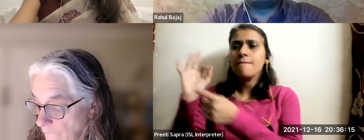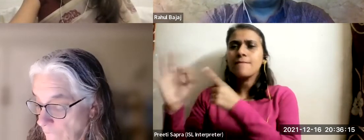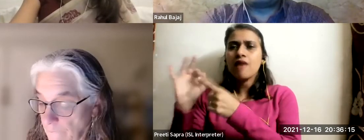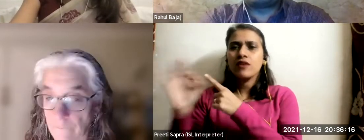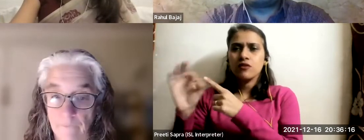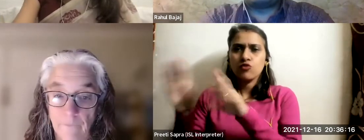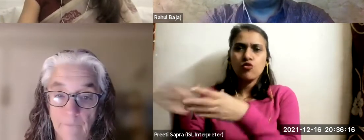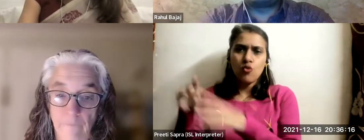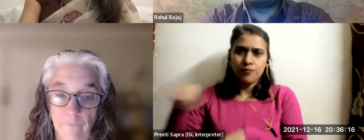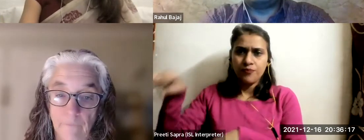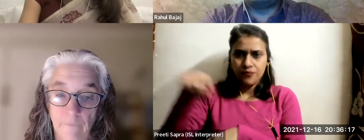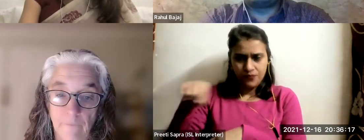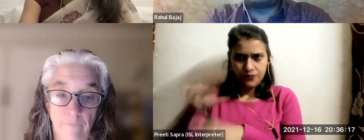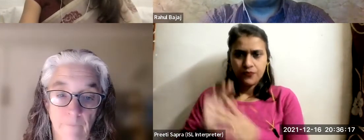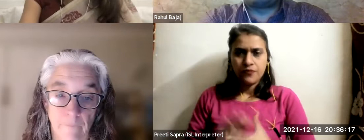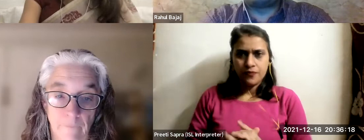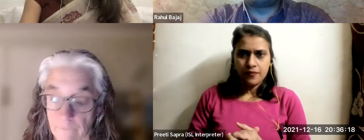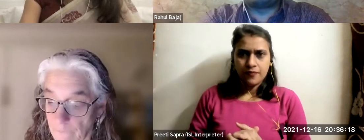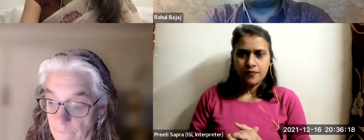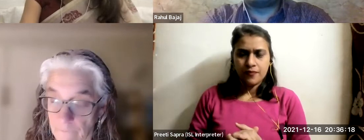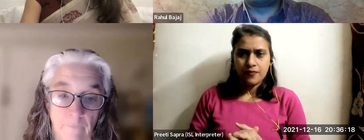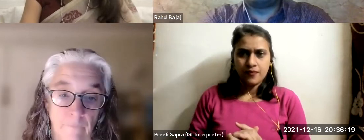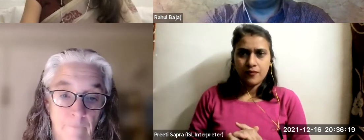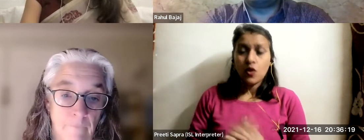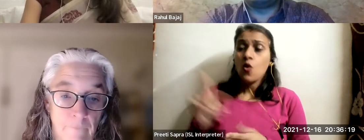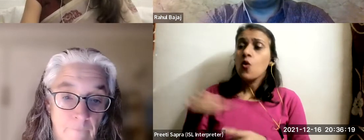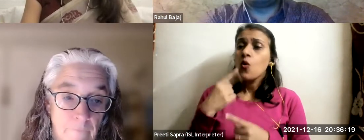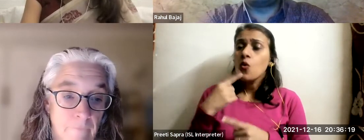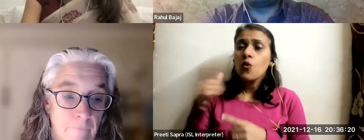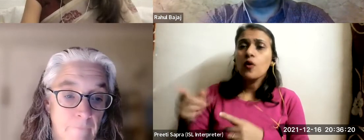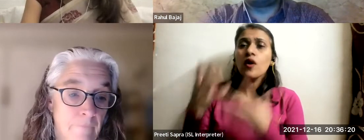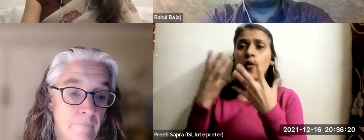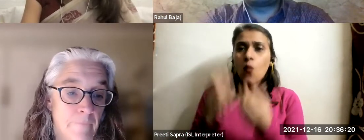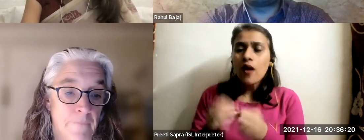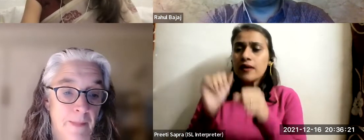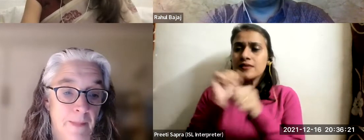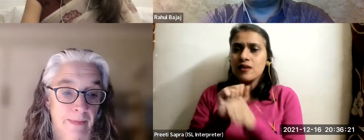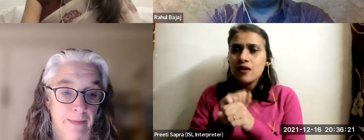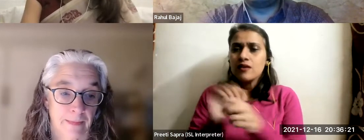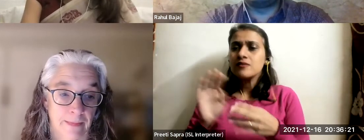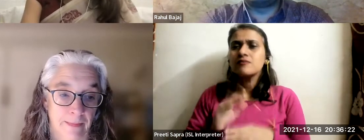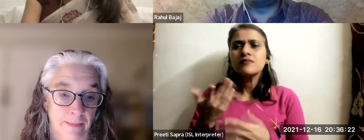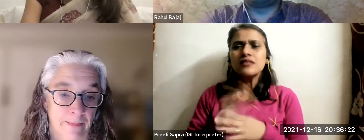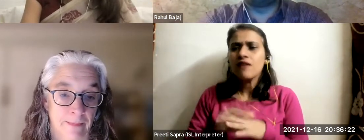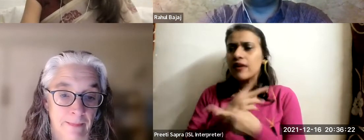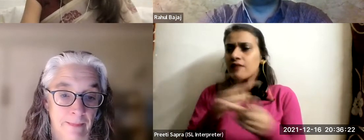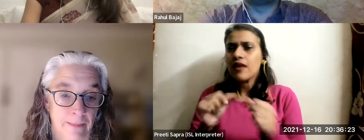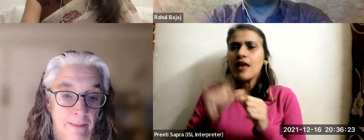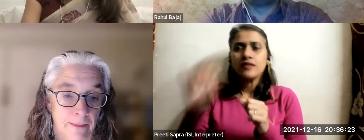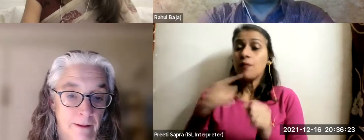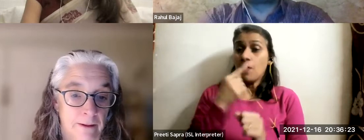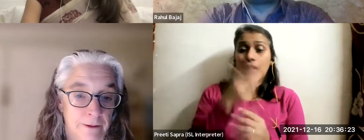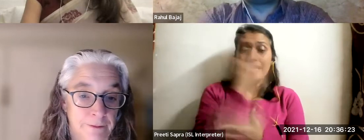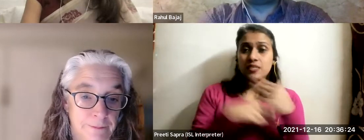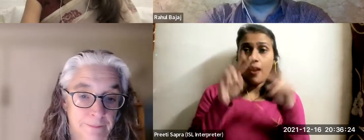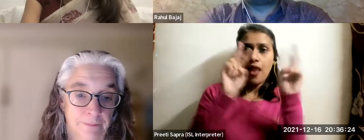clients. And by clients, I mean the platform providers who need to make their services accessible. I don't mean disabled